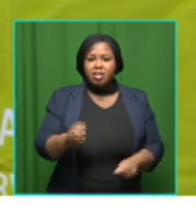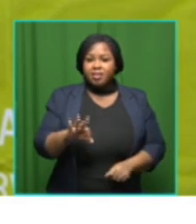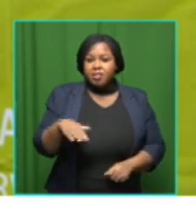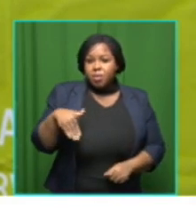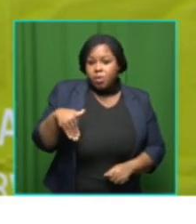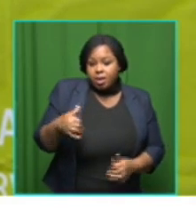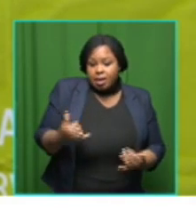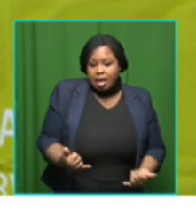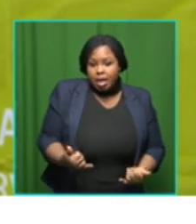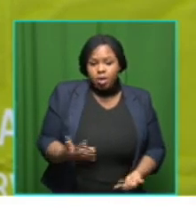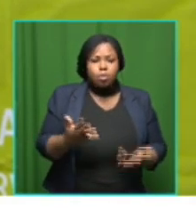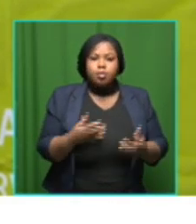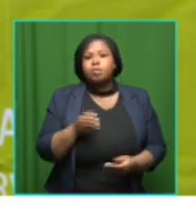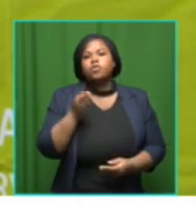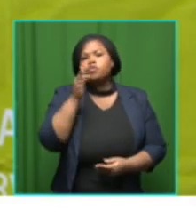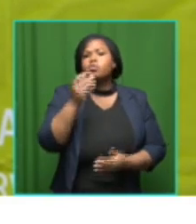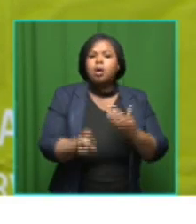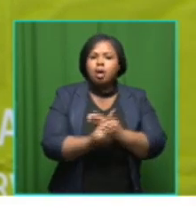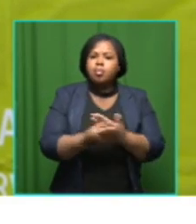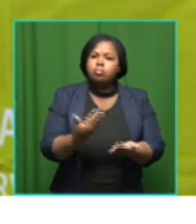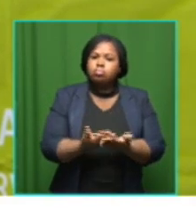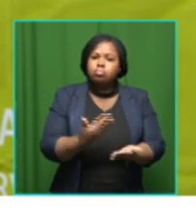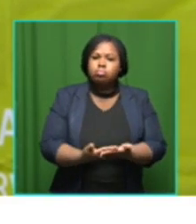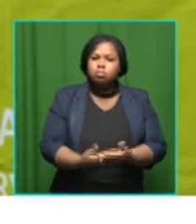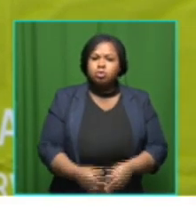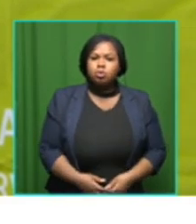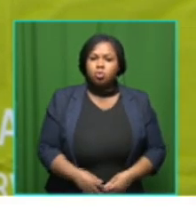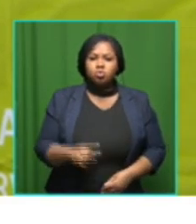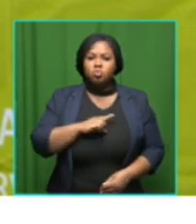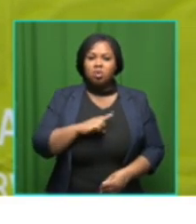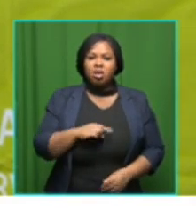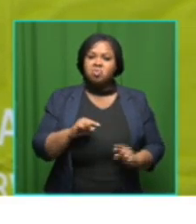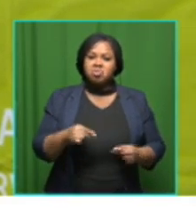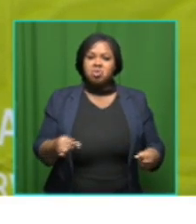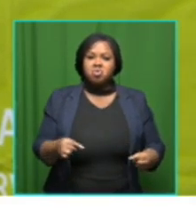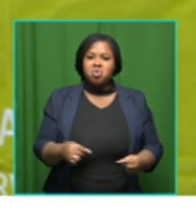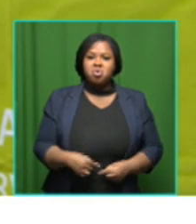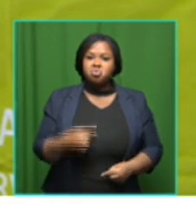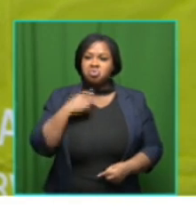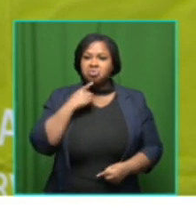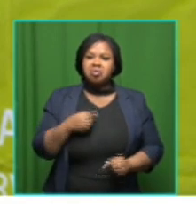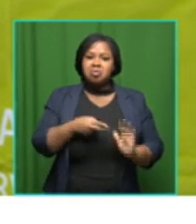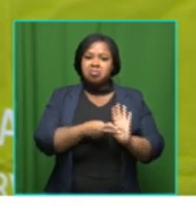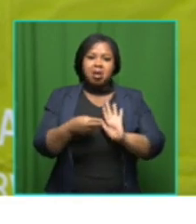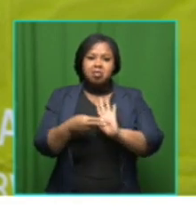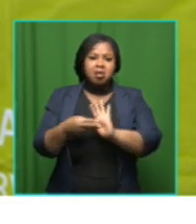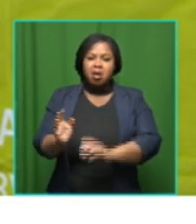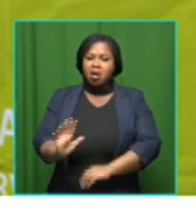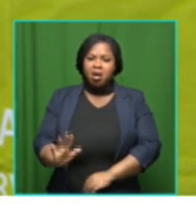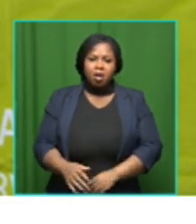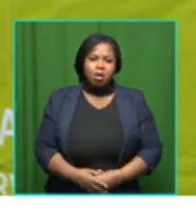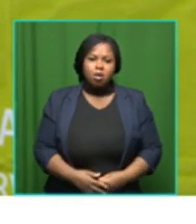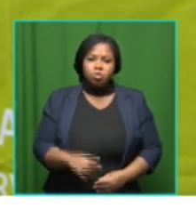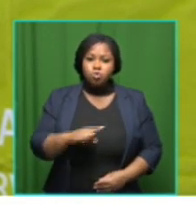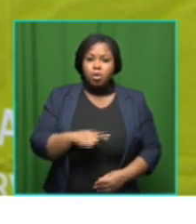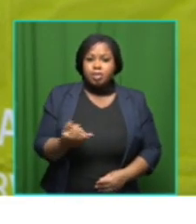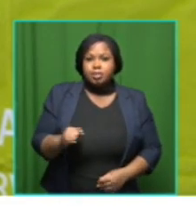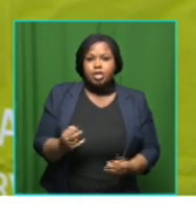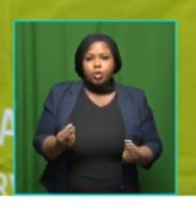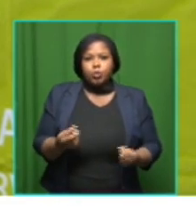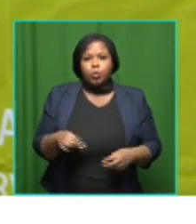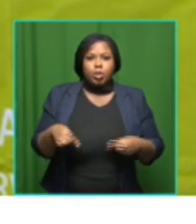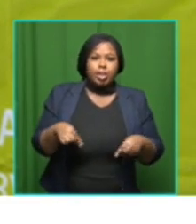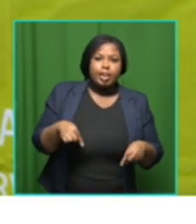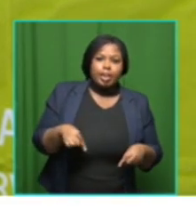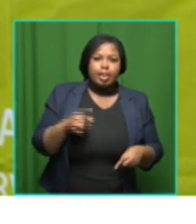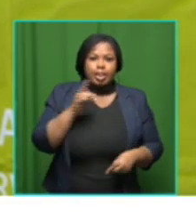may still come in the future. So there's no point in actually anybody being destigmatized. It happens if the disease is new, when people panic,